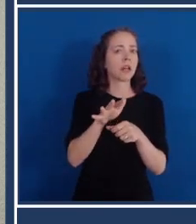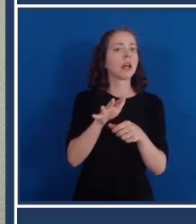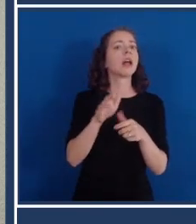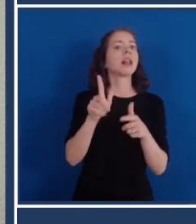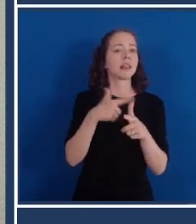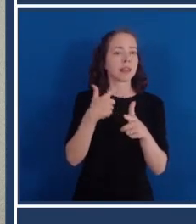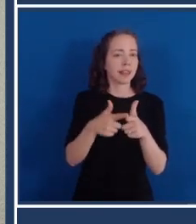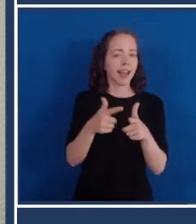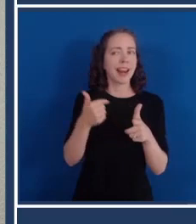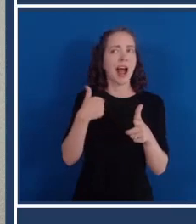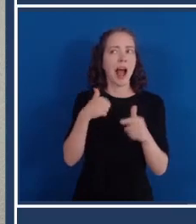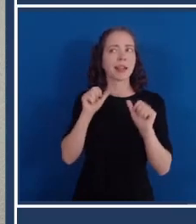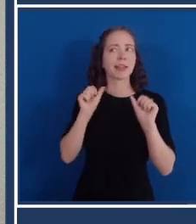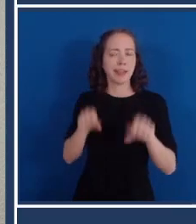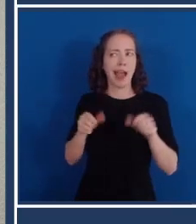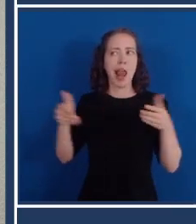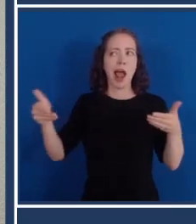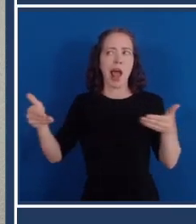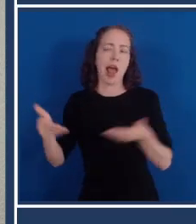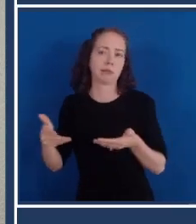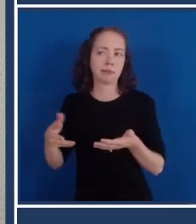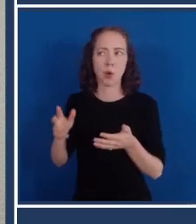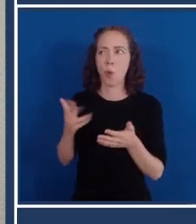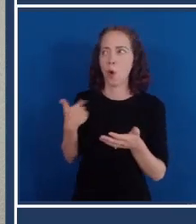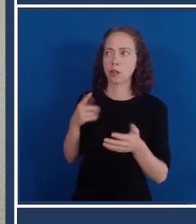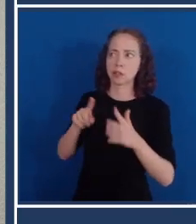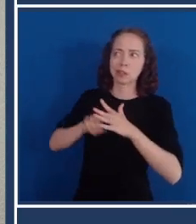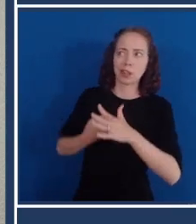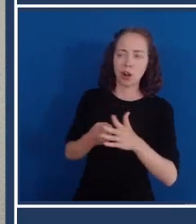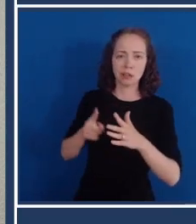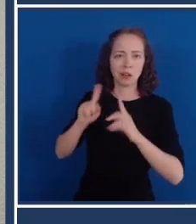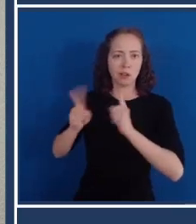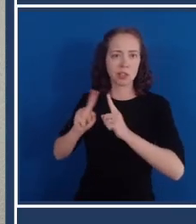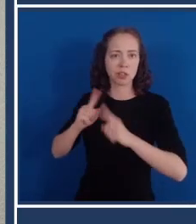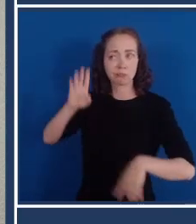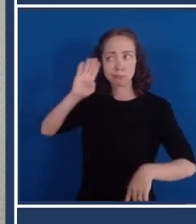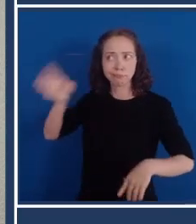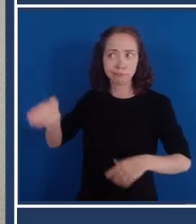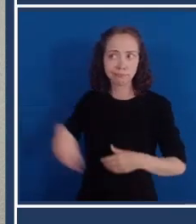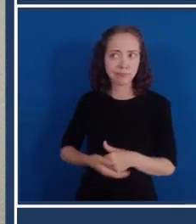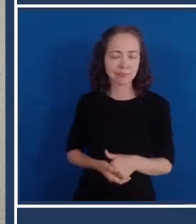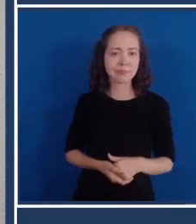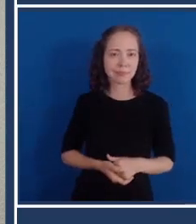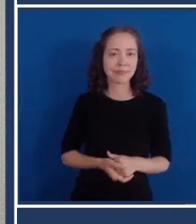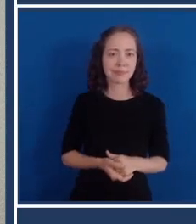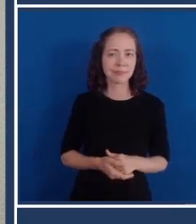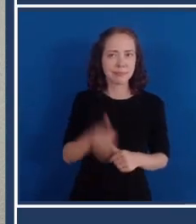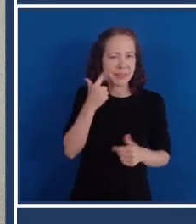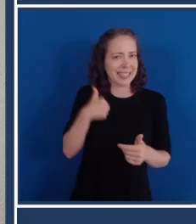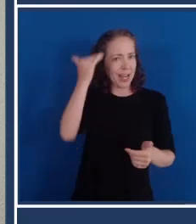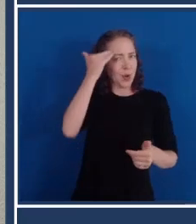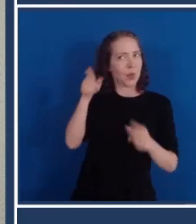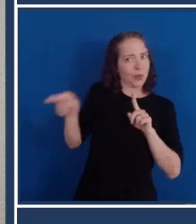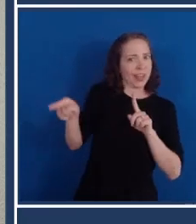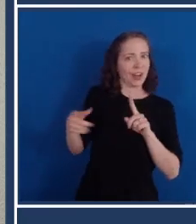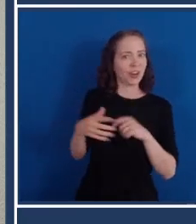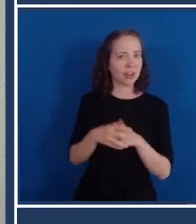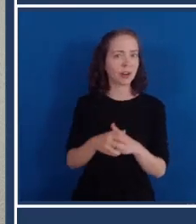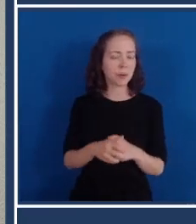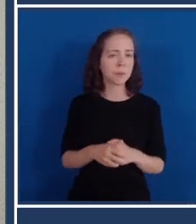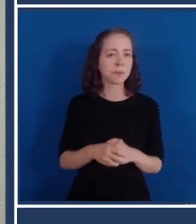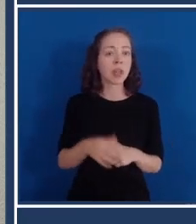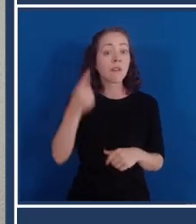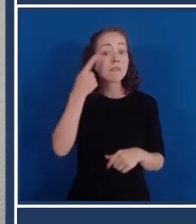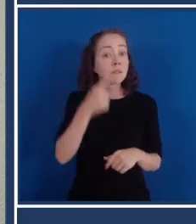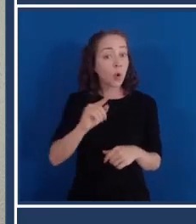initiation of a conversation. So it would lead them to go over to the person and start a conversation. And in the case of a child,